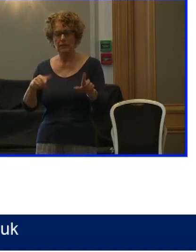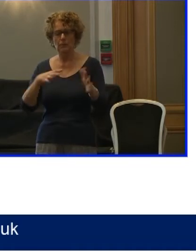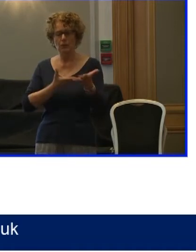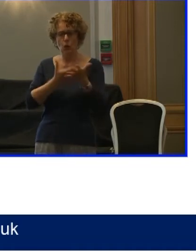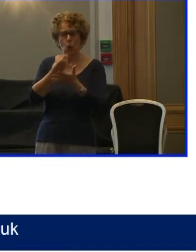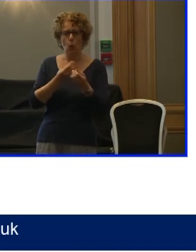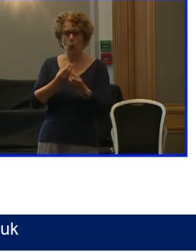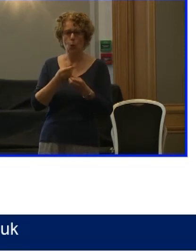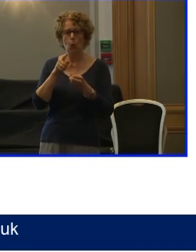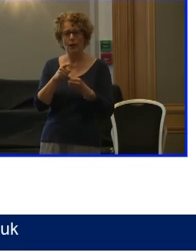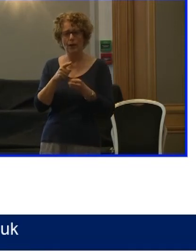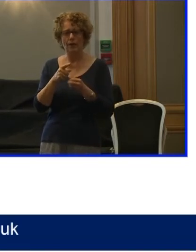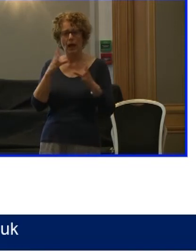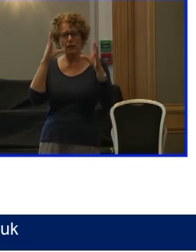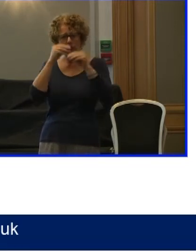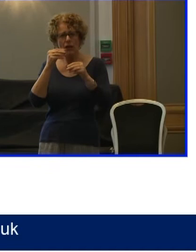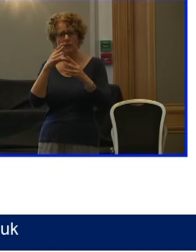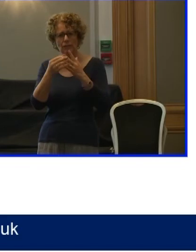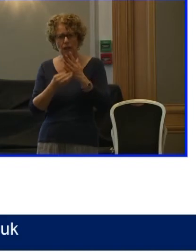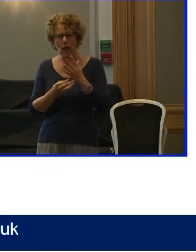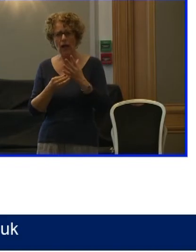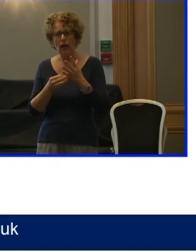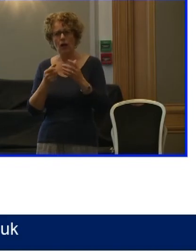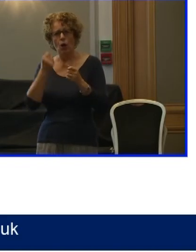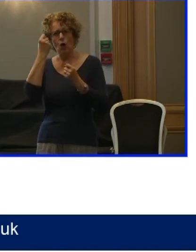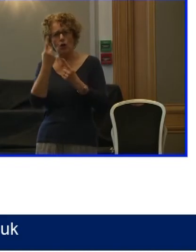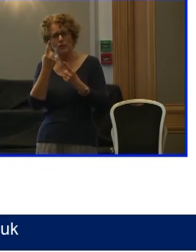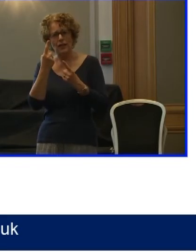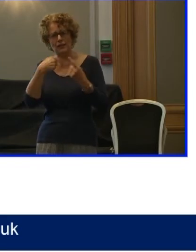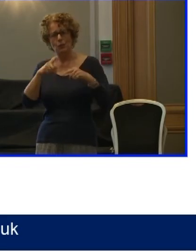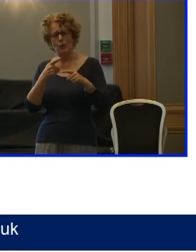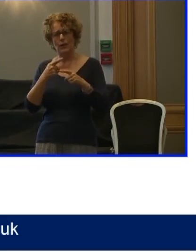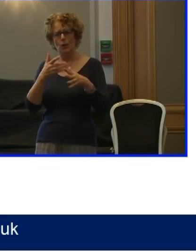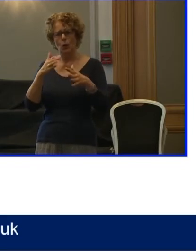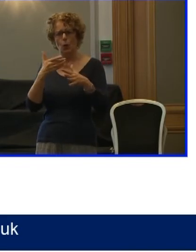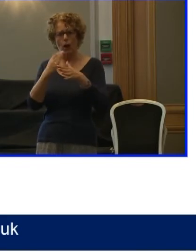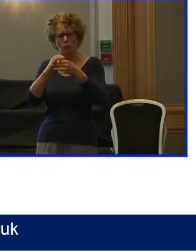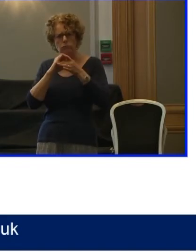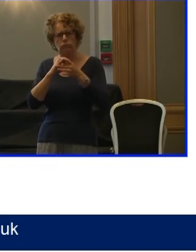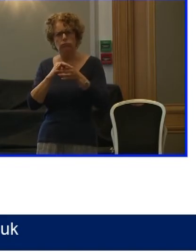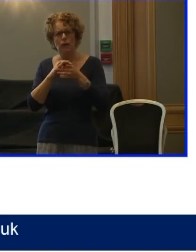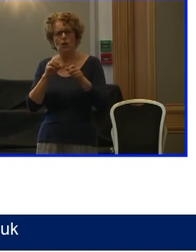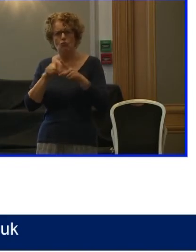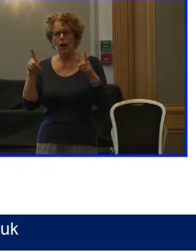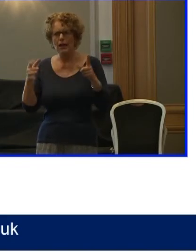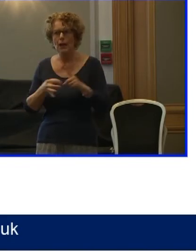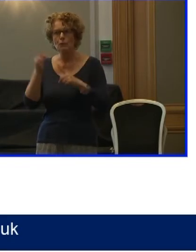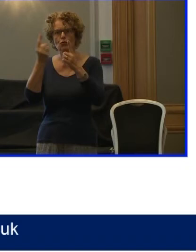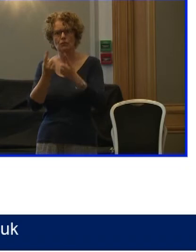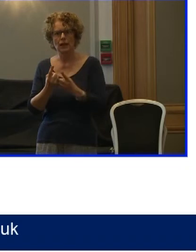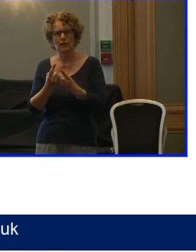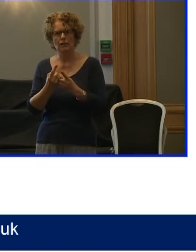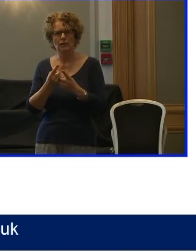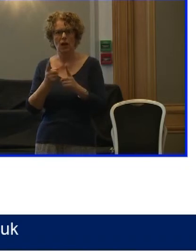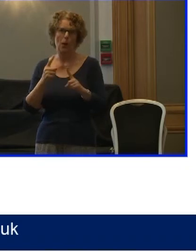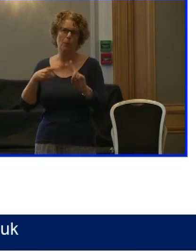sight loss sectors to understand how we can work together to make a positive change. And I think there's 3 words, and I'm going to